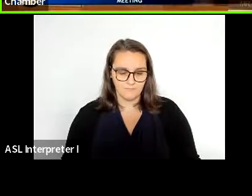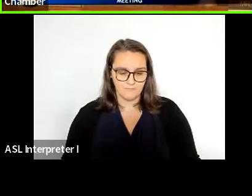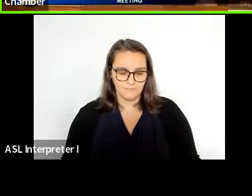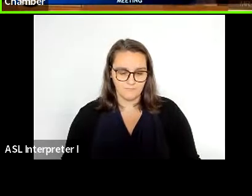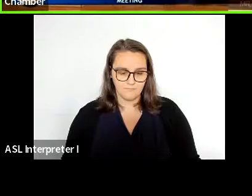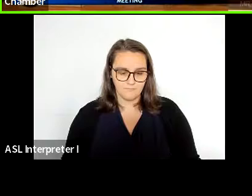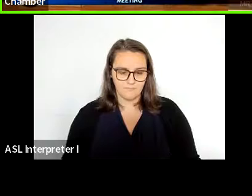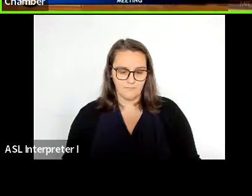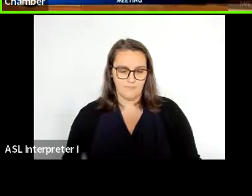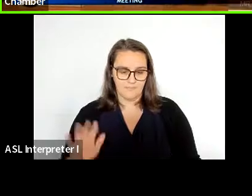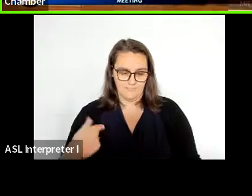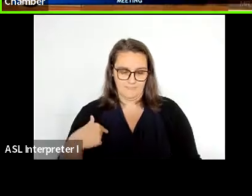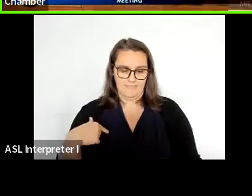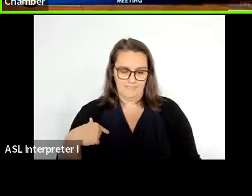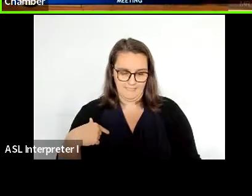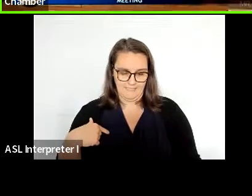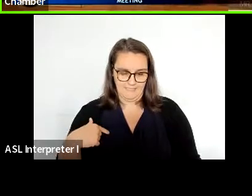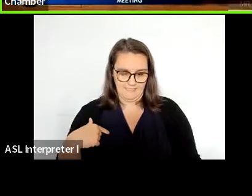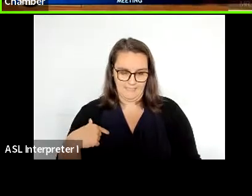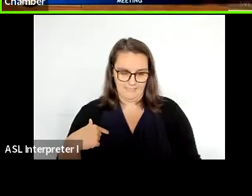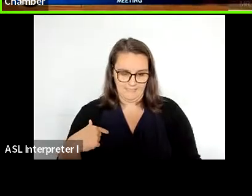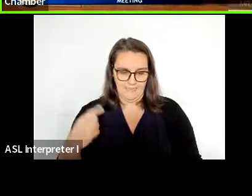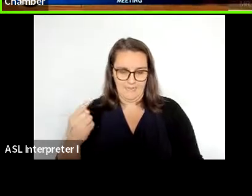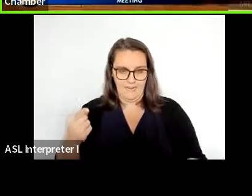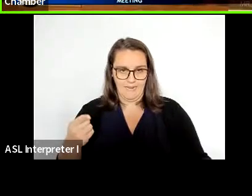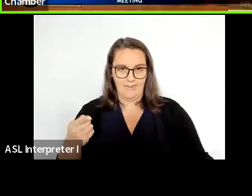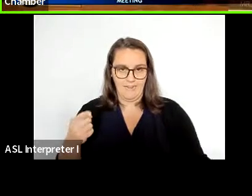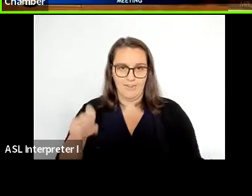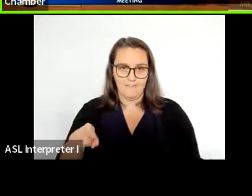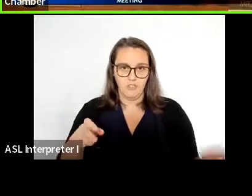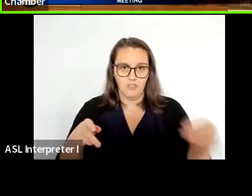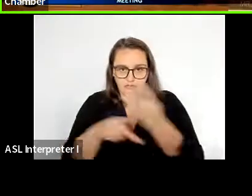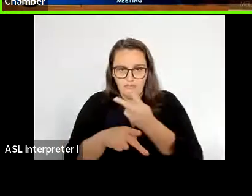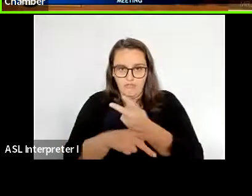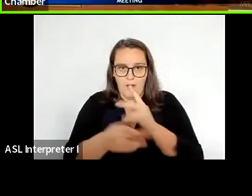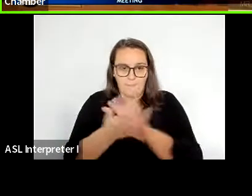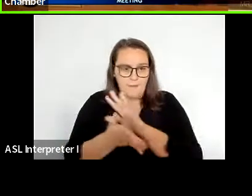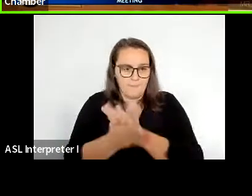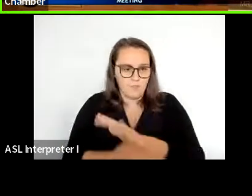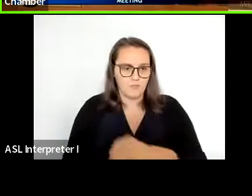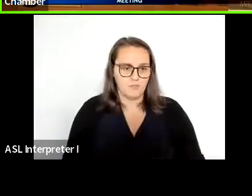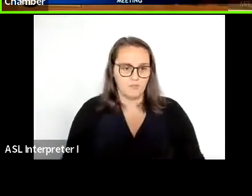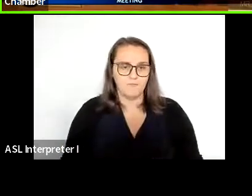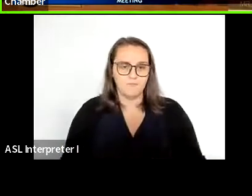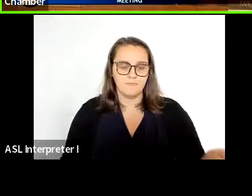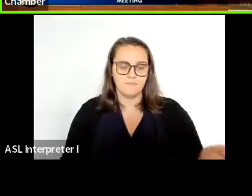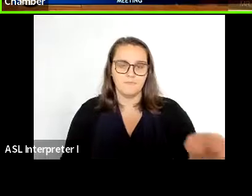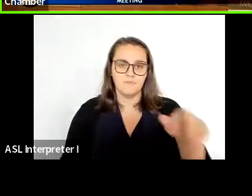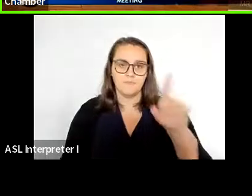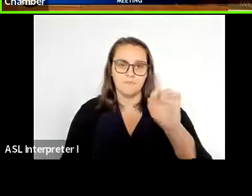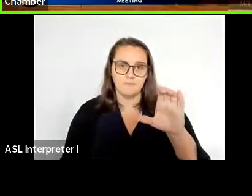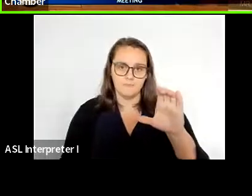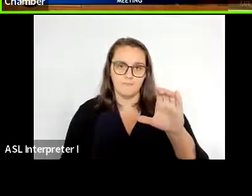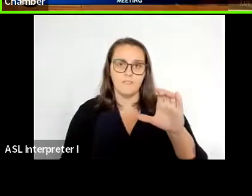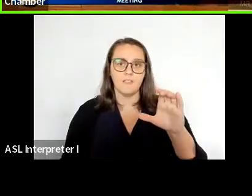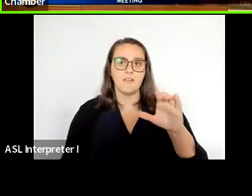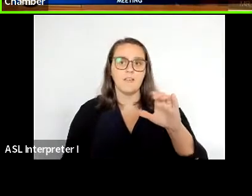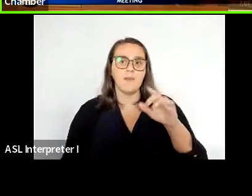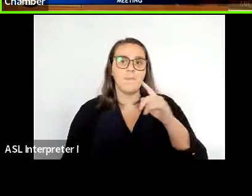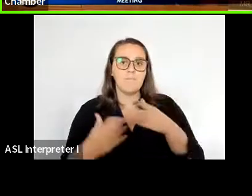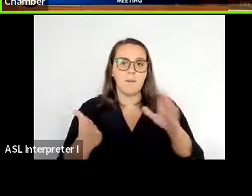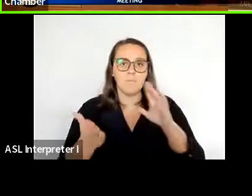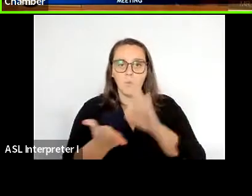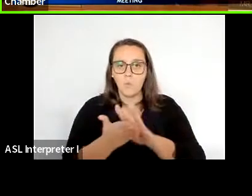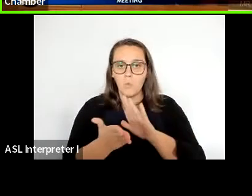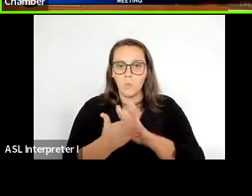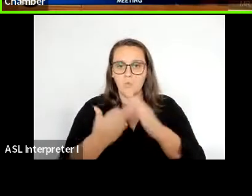That's me. I have to get my papers. Bill 24-77, the District of Columbia Public Schools, what's